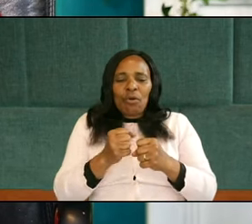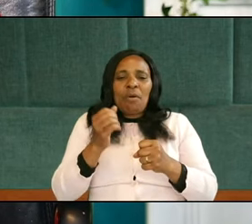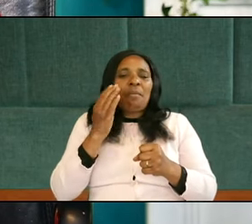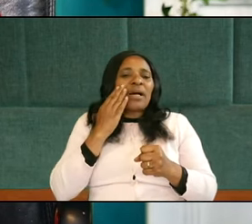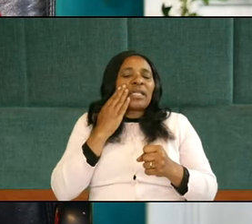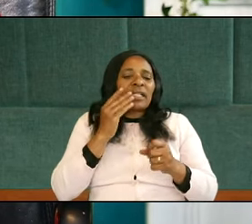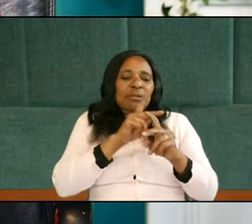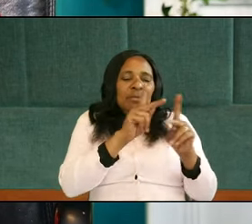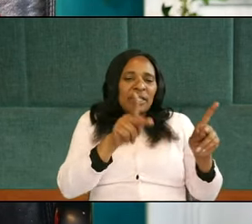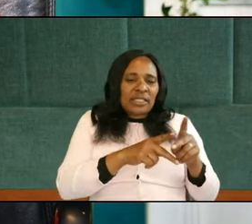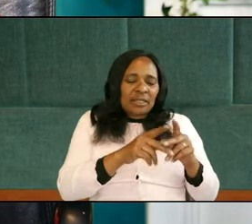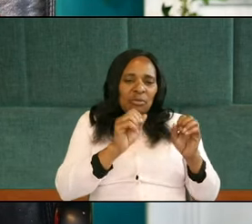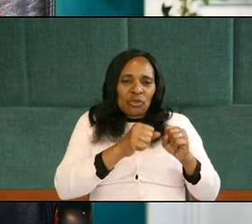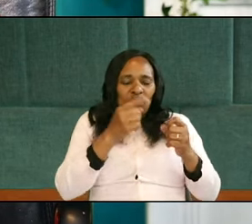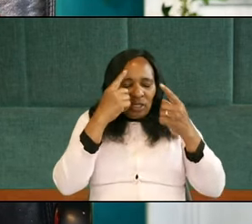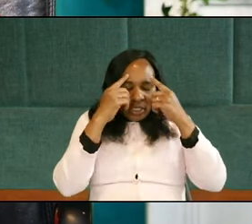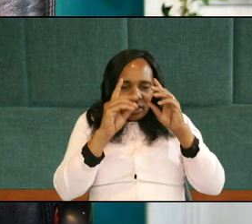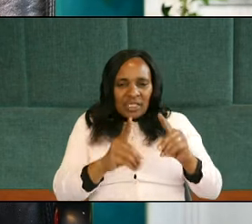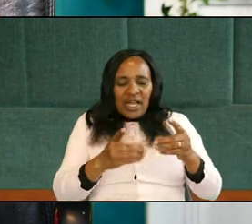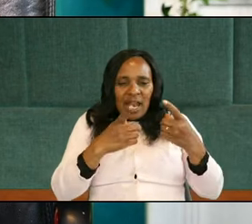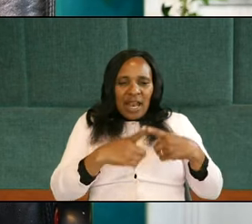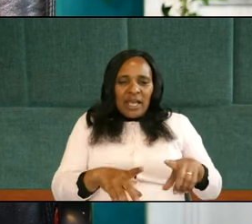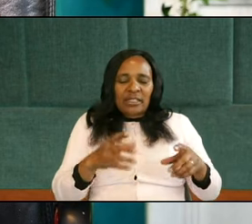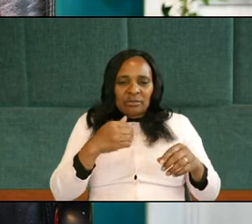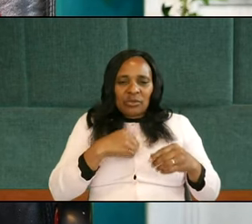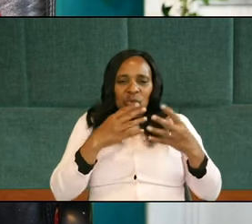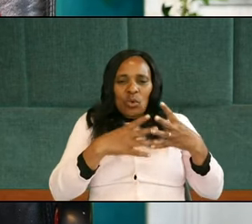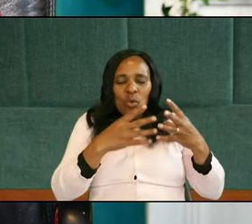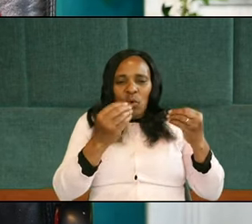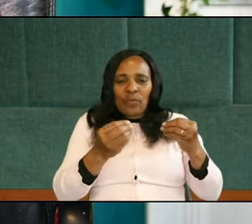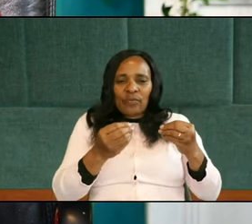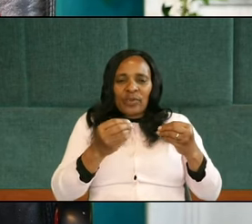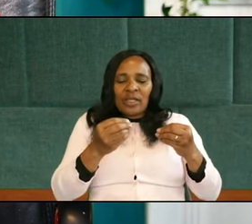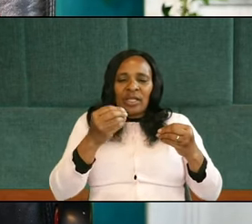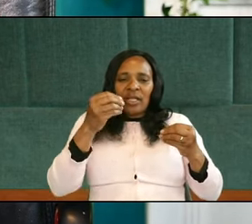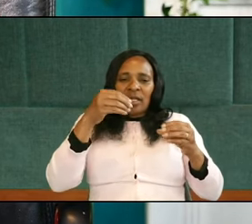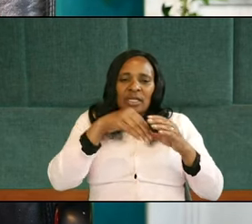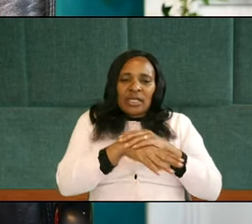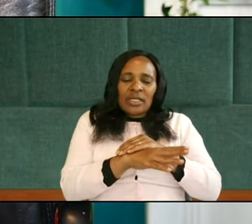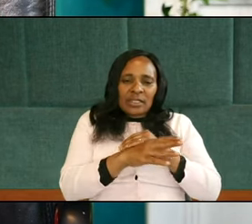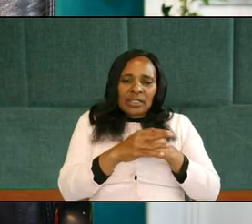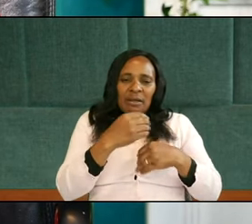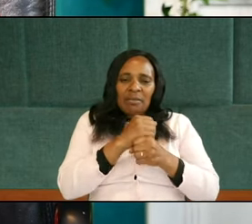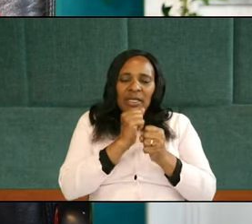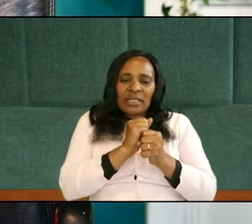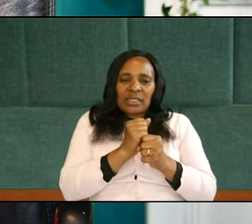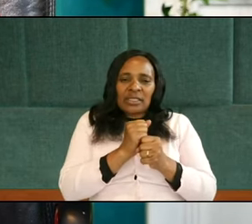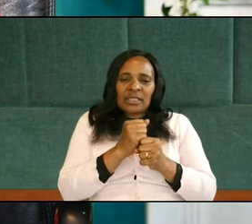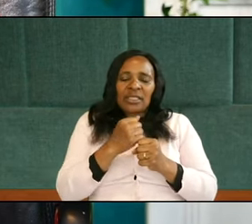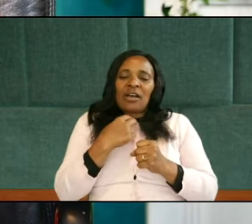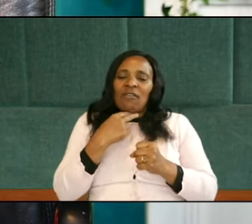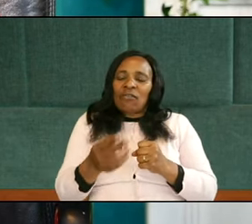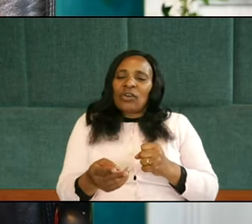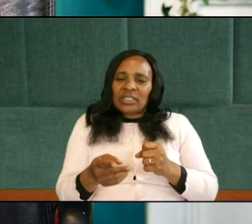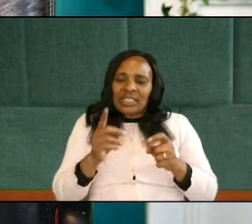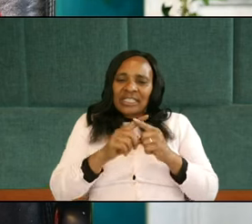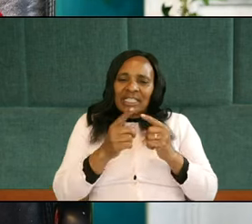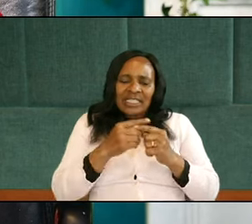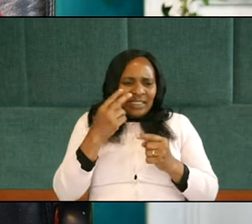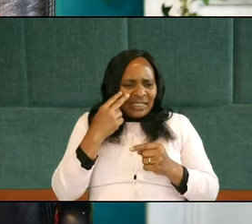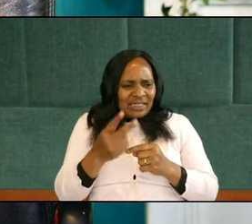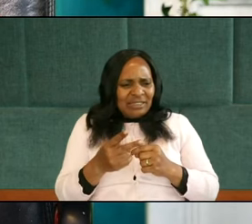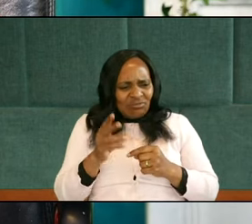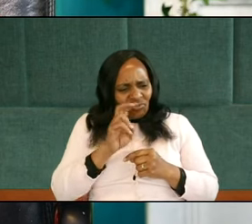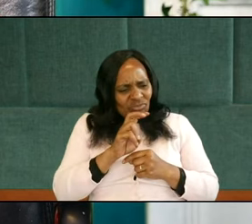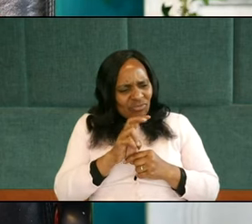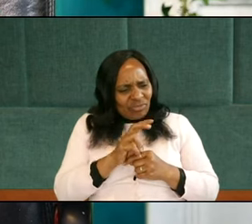vase. So he just decides, okay, fine, I'll let it go and remove my hand. So the knife goes in and it makes a sound. And he looks in into it. The